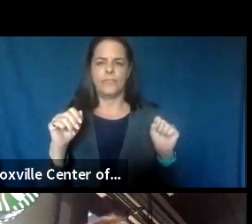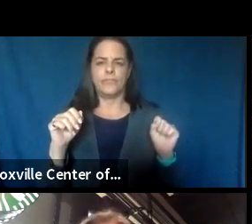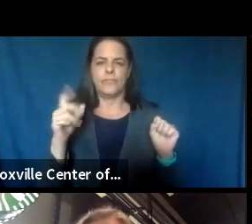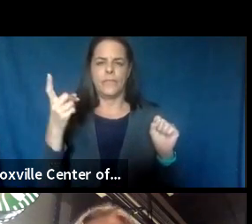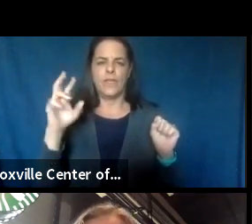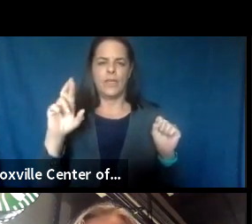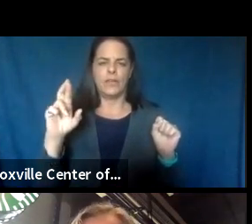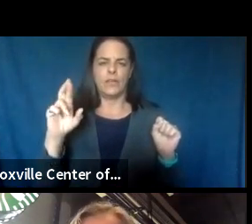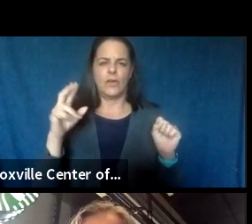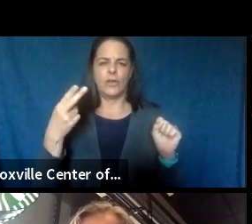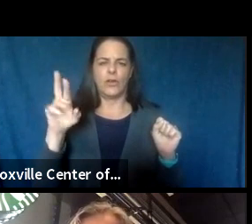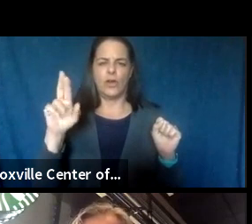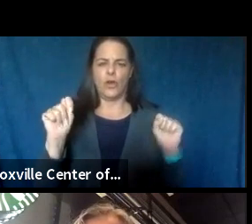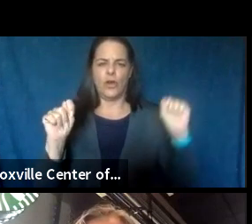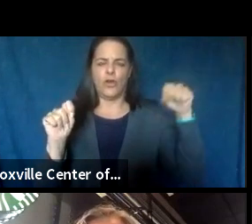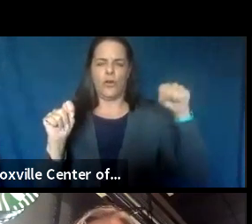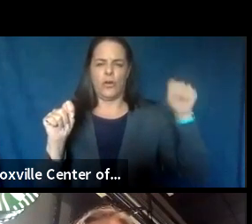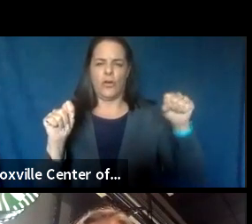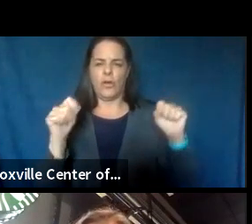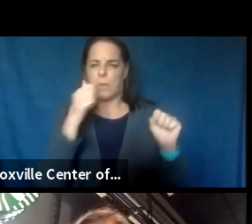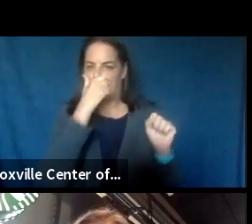Dr. Hurt? Yes.